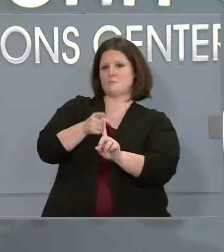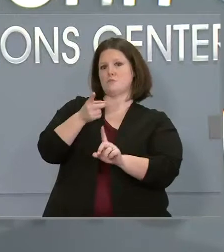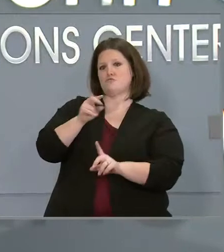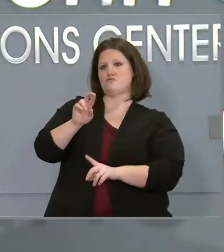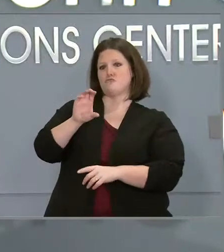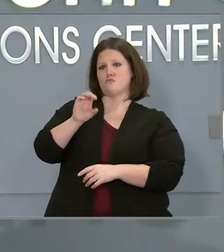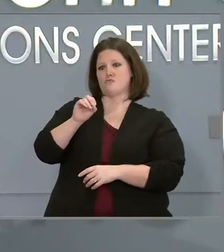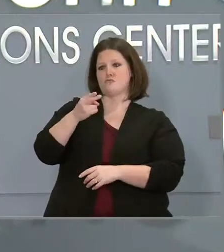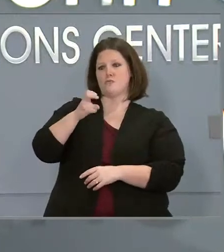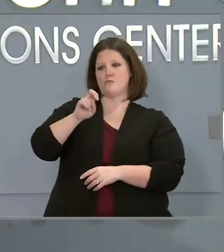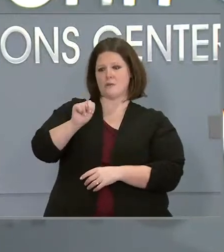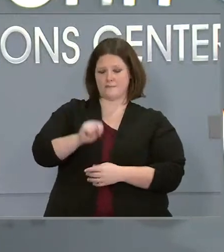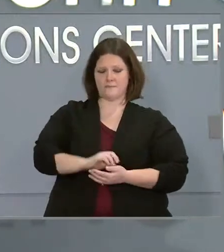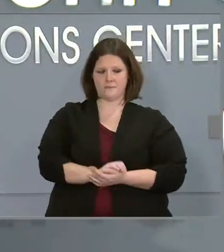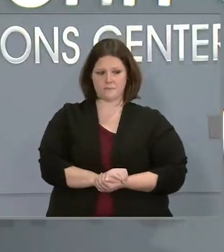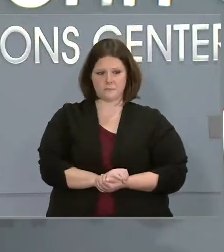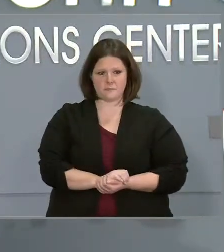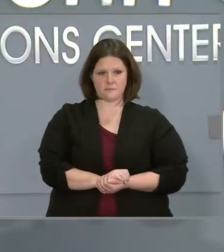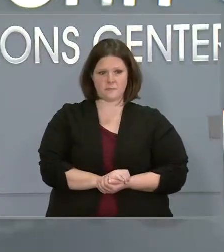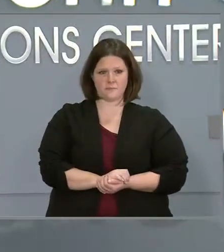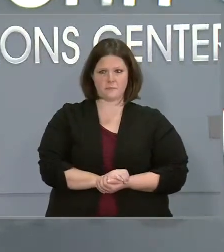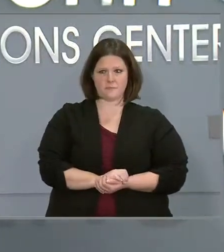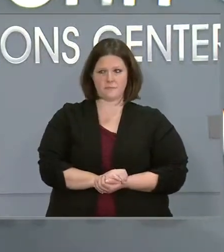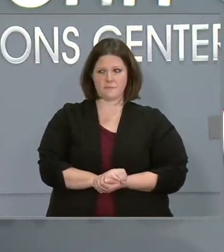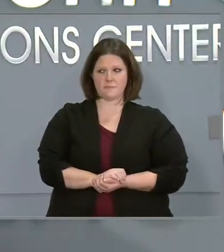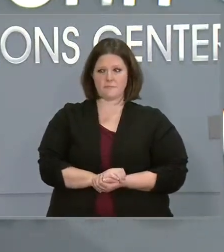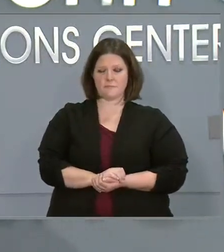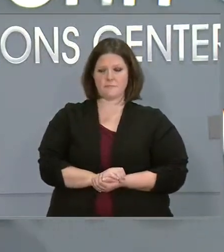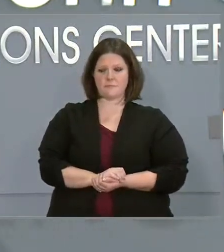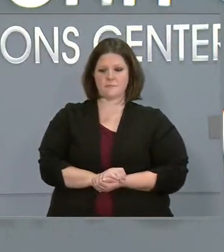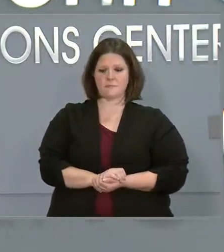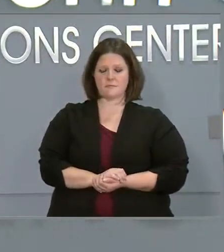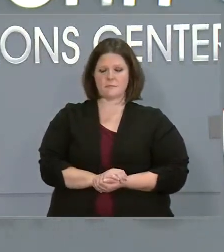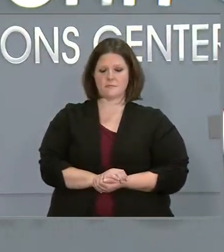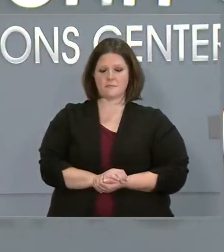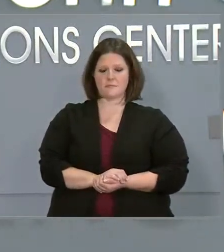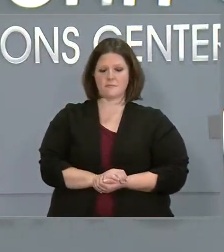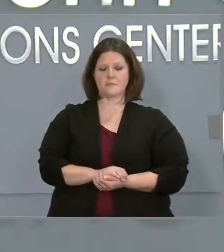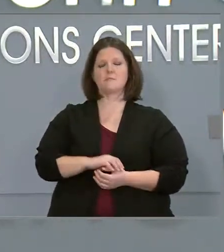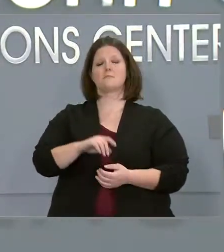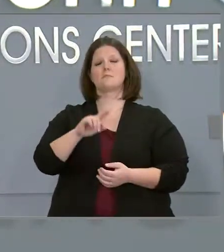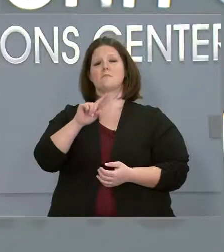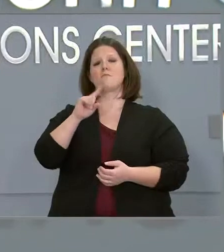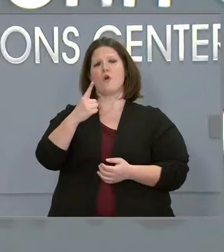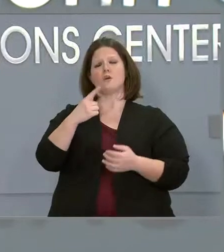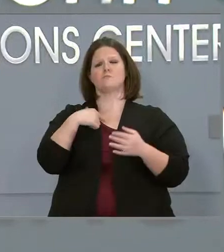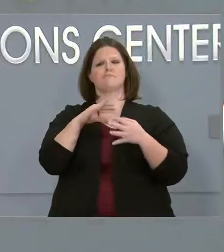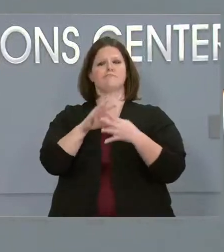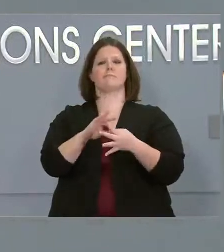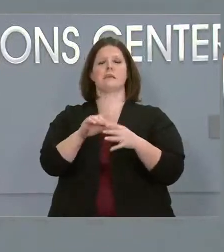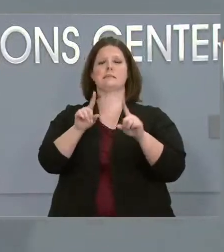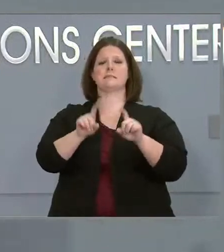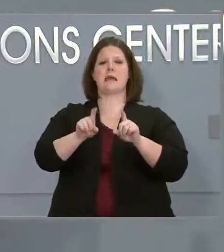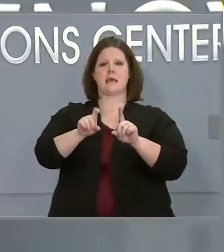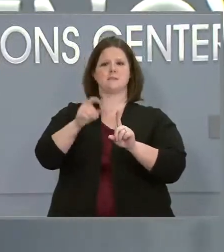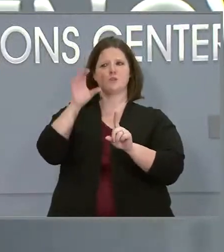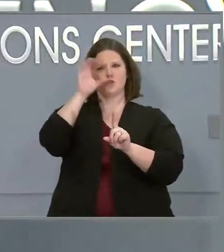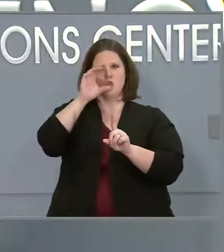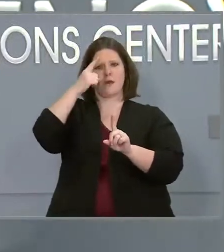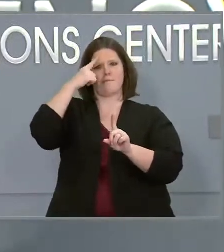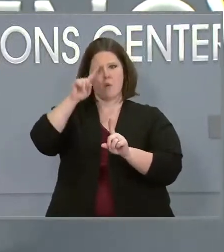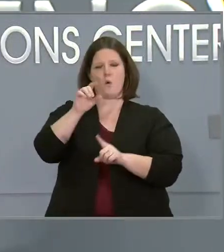Cohen. The first question I have is about testing for Omicron. What is the